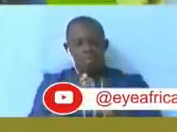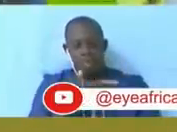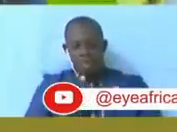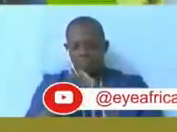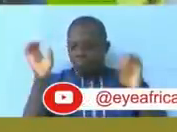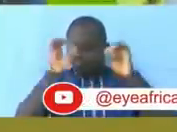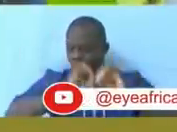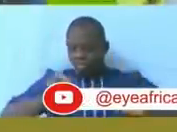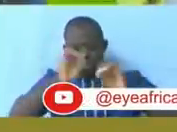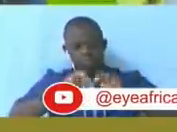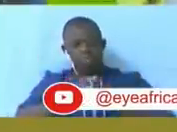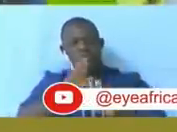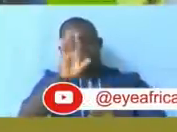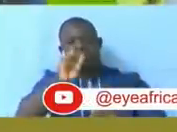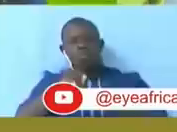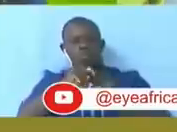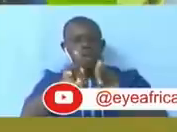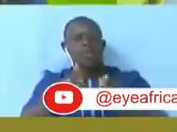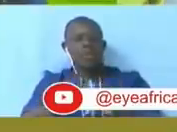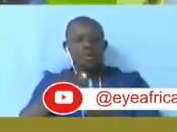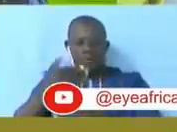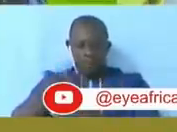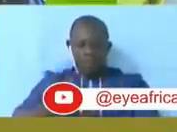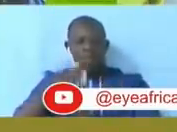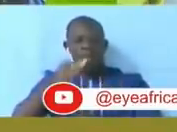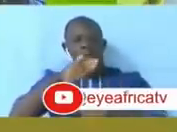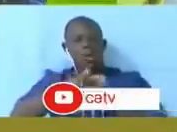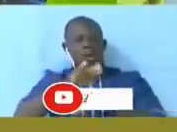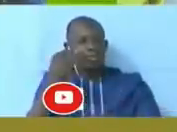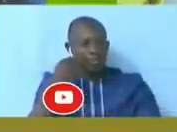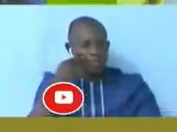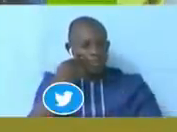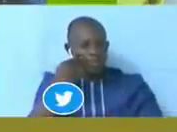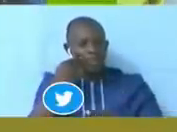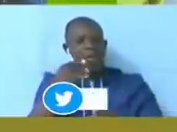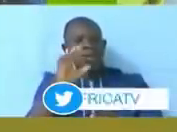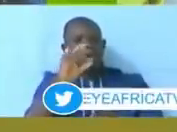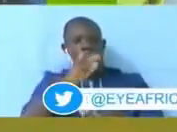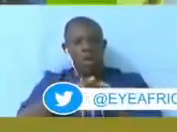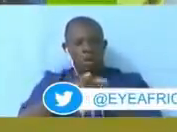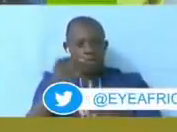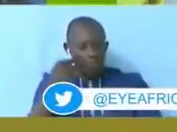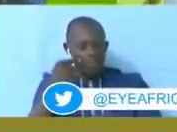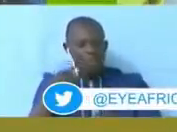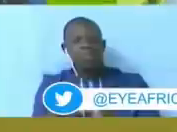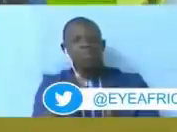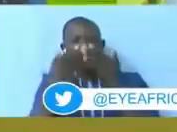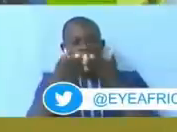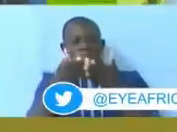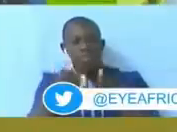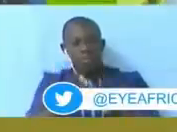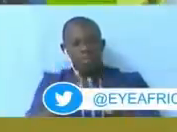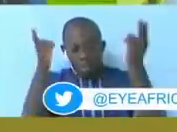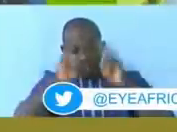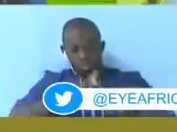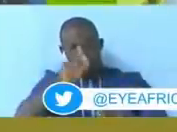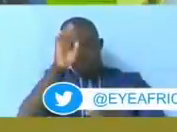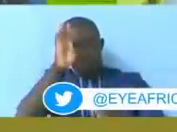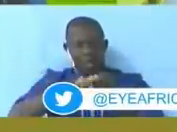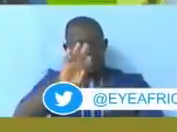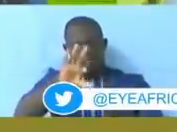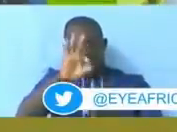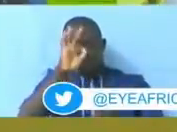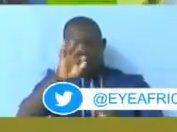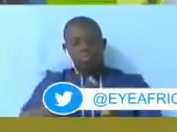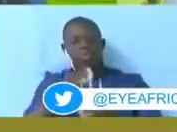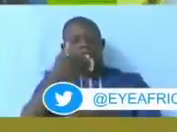on the date. He delivered judgment. He gave all the records to the army. Ako atamang fensora bemekele njim filelo bala